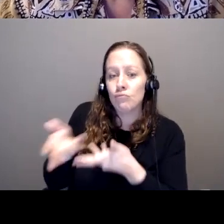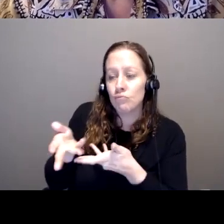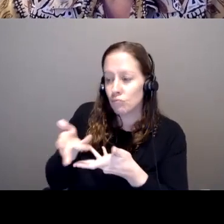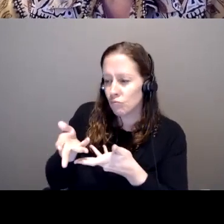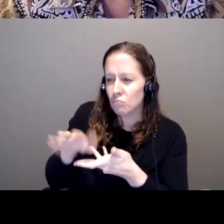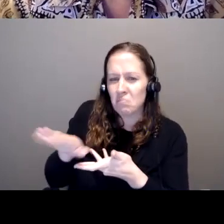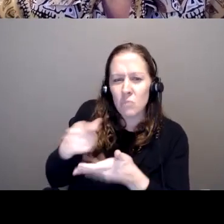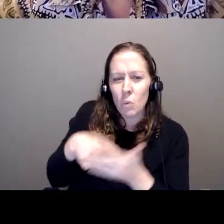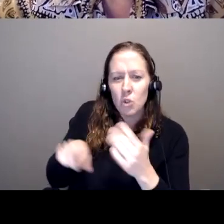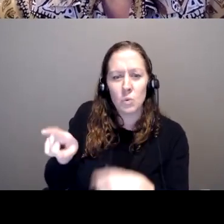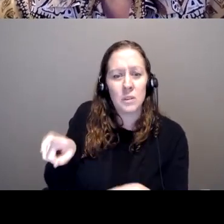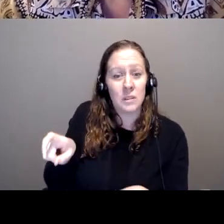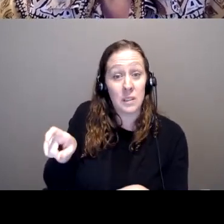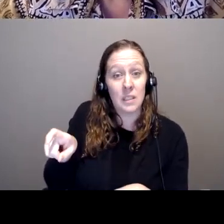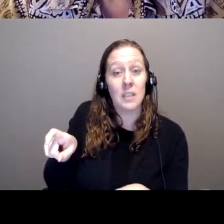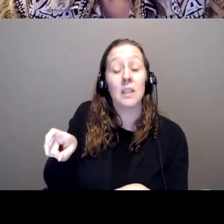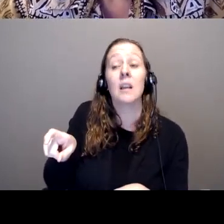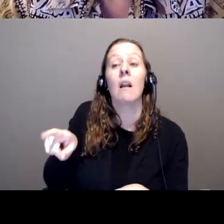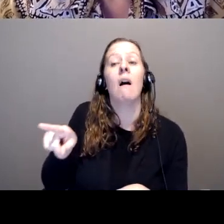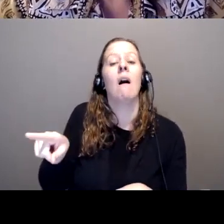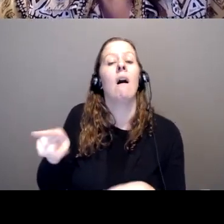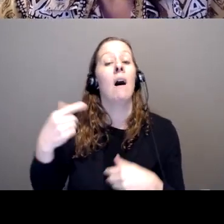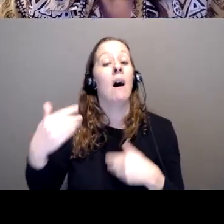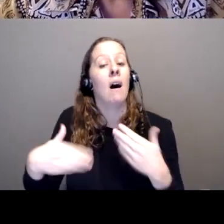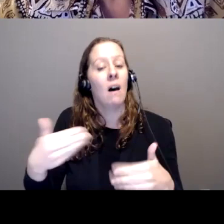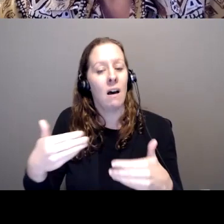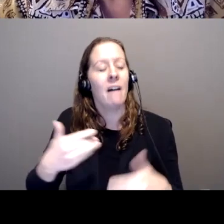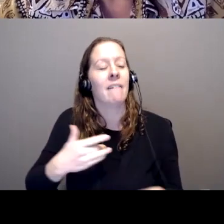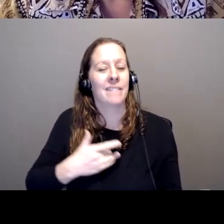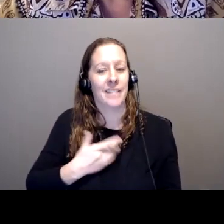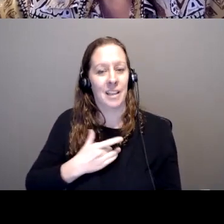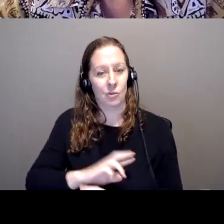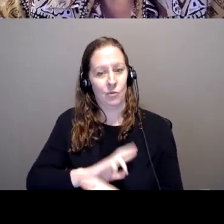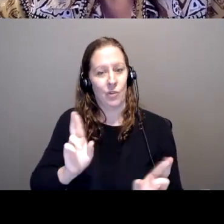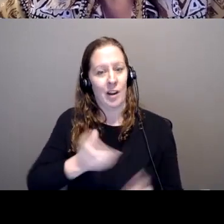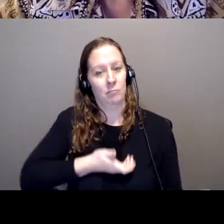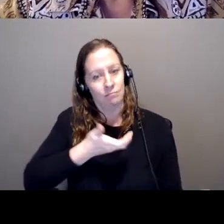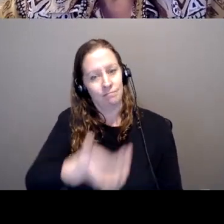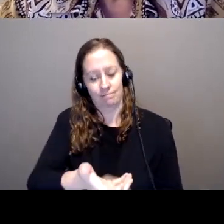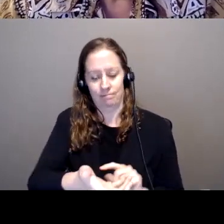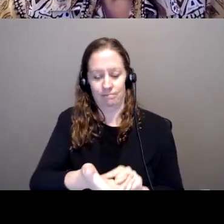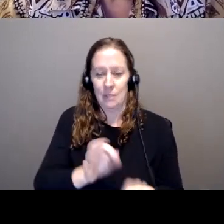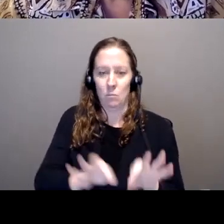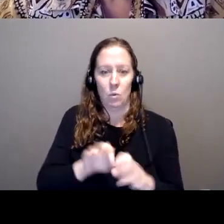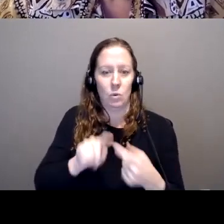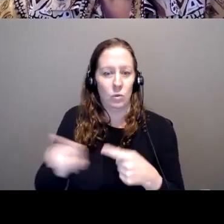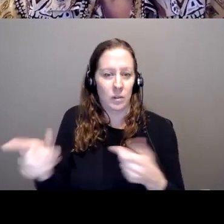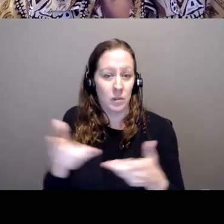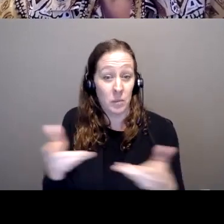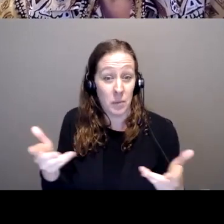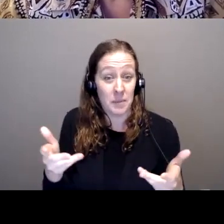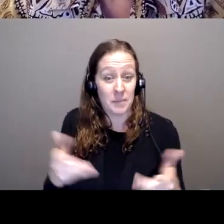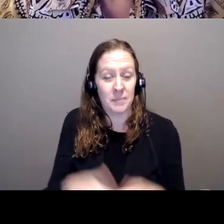need to feel that they can have a voice and speak about what is important to them and share